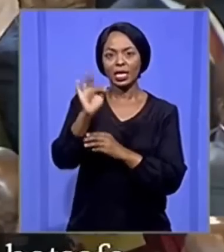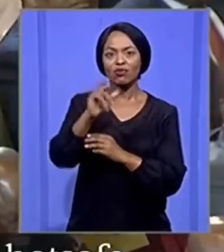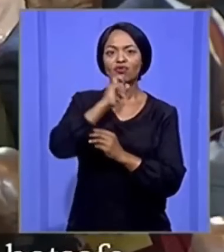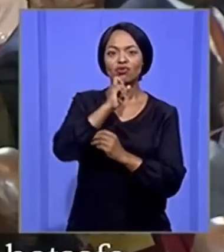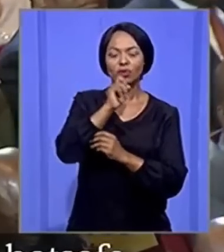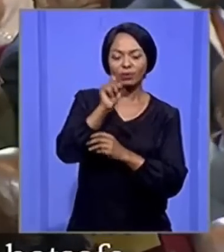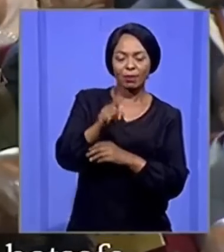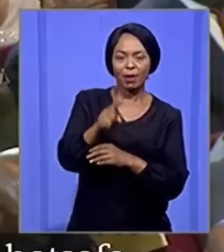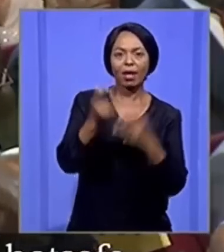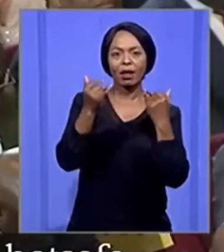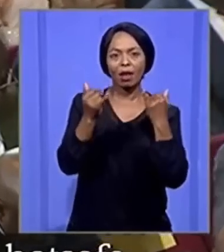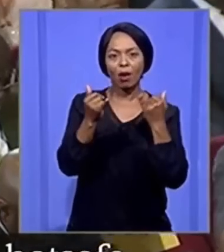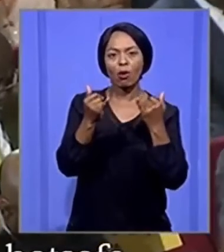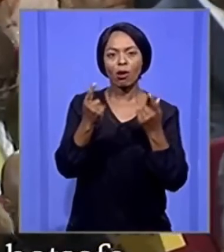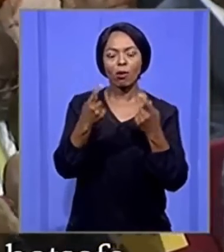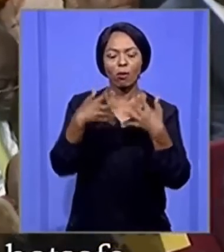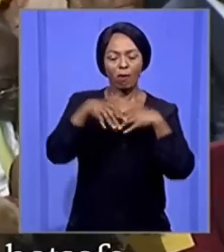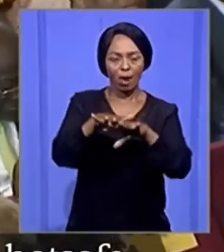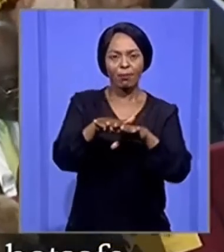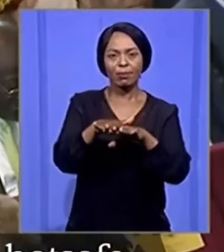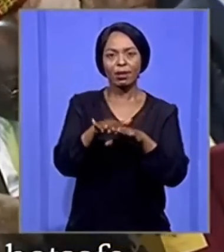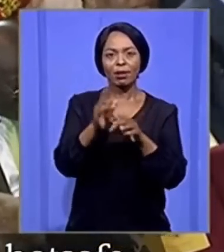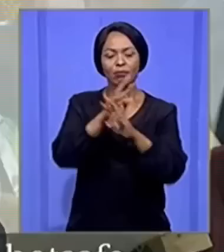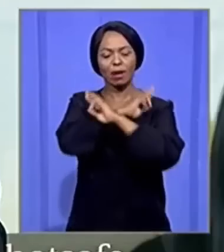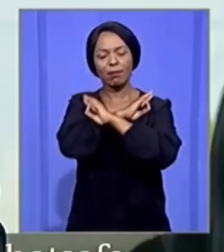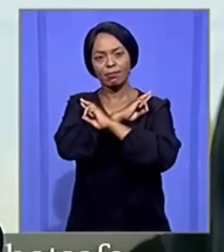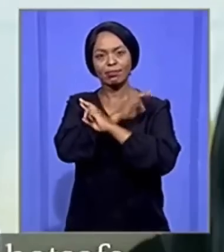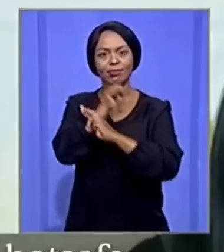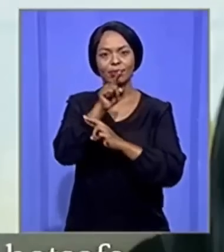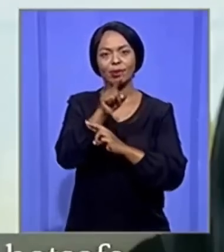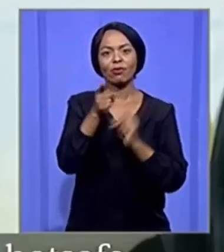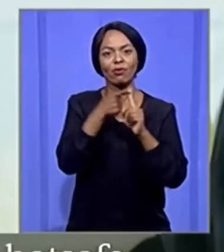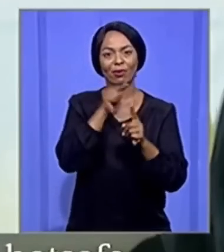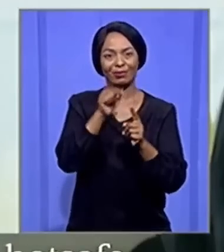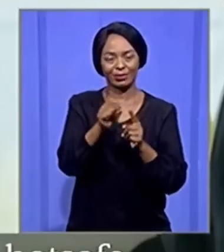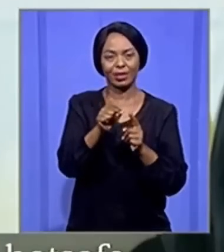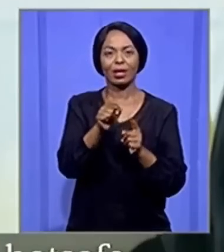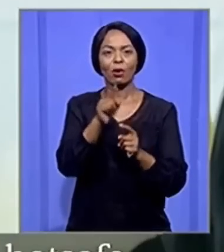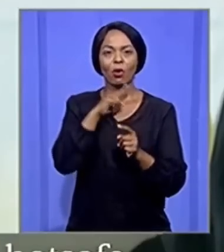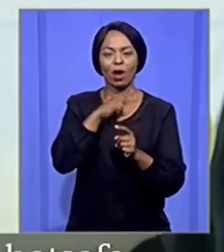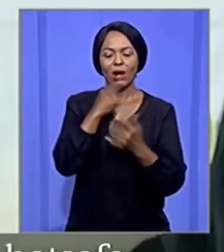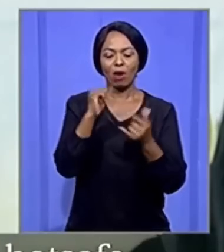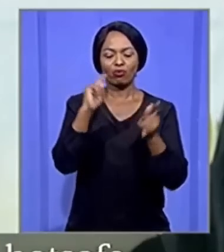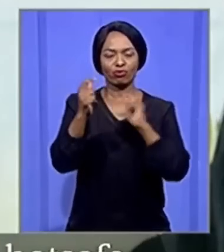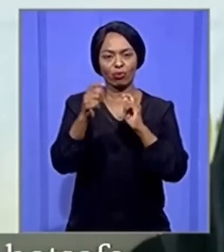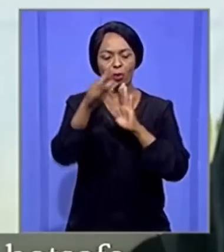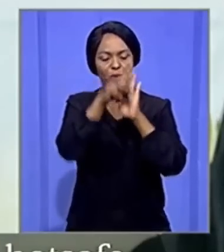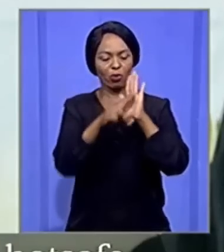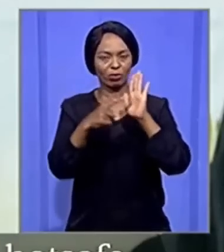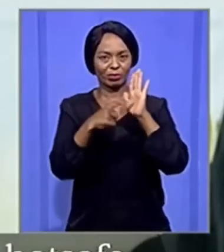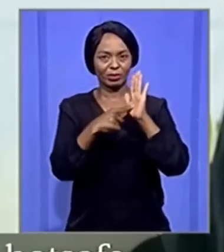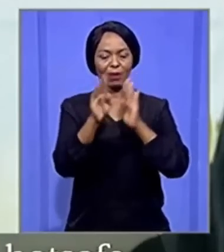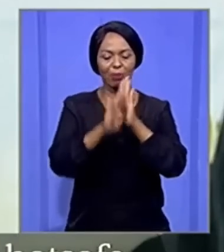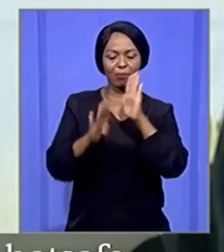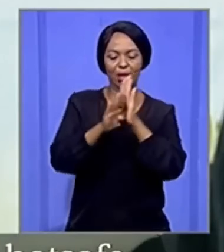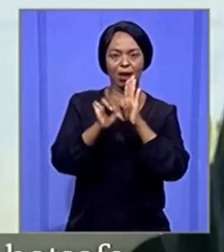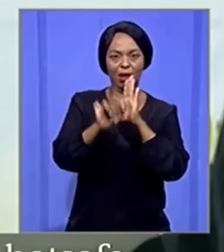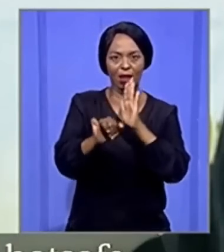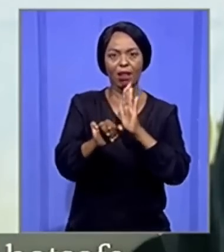fela ya go goga bontlhabongwe jwa penšene ya bona go latela tlhabololo ya molawana wa penšene. Progress